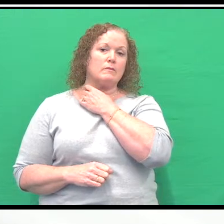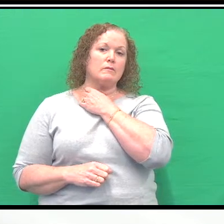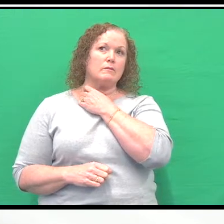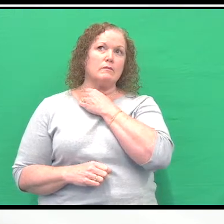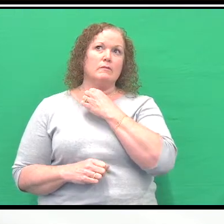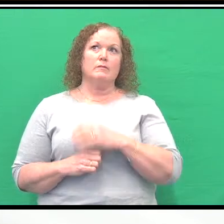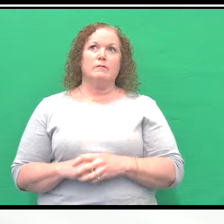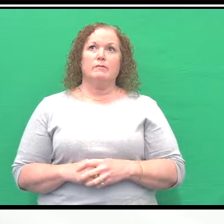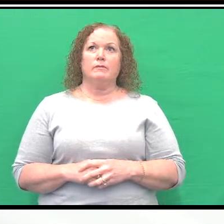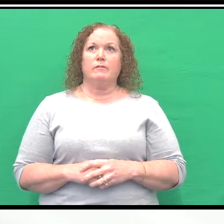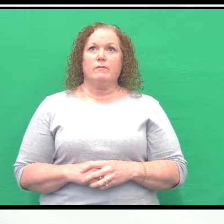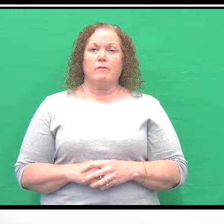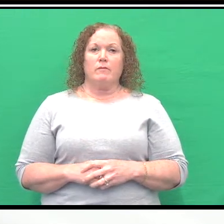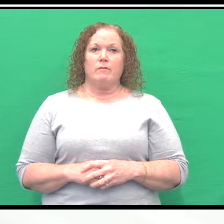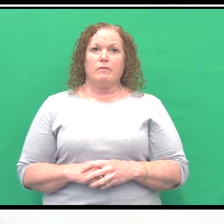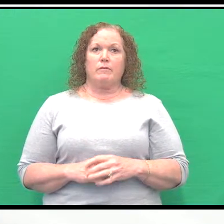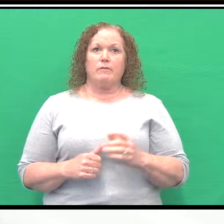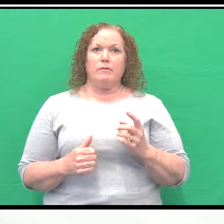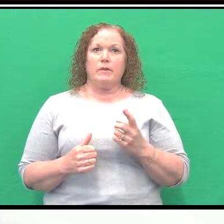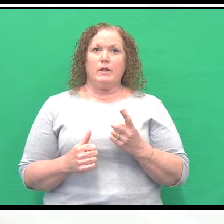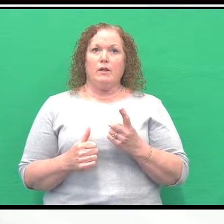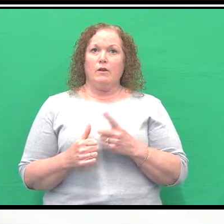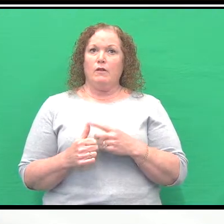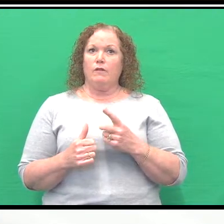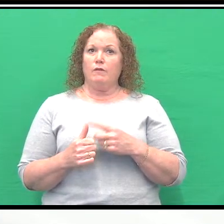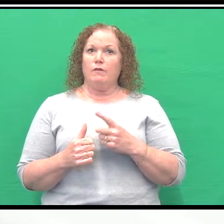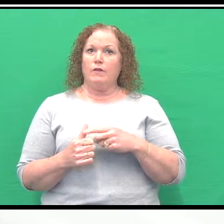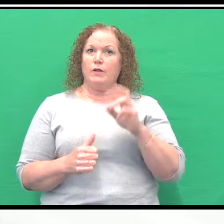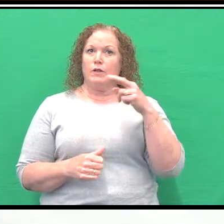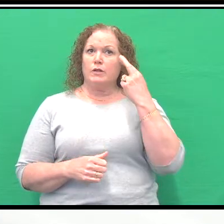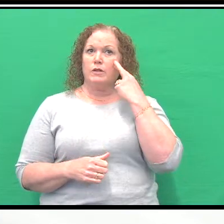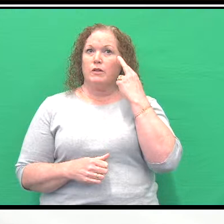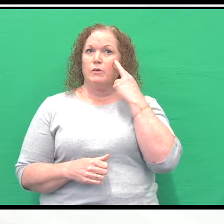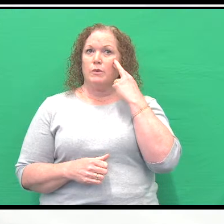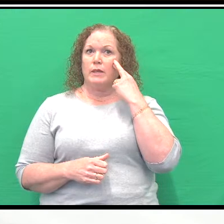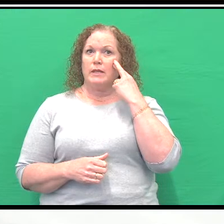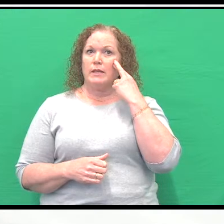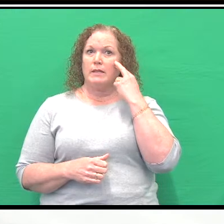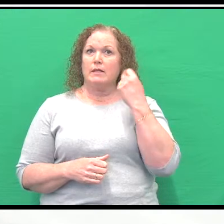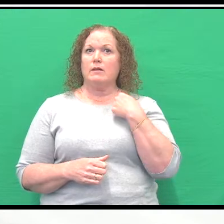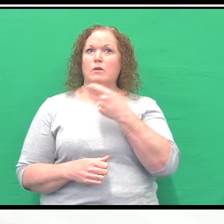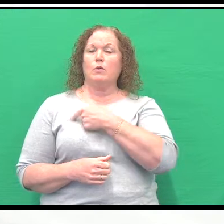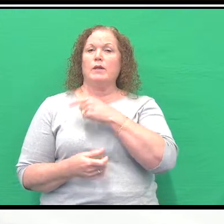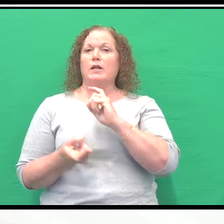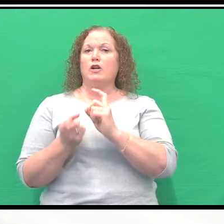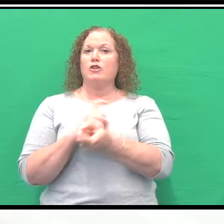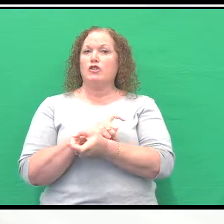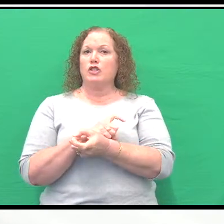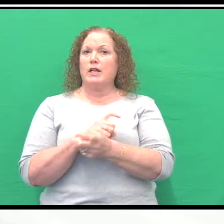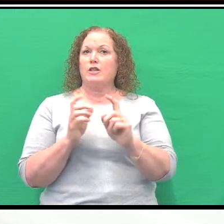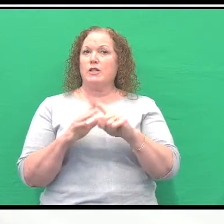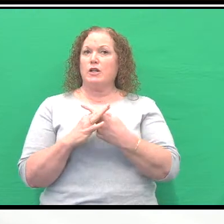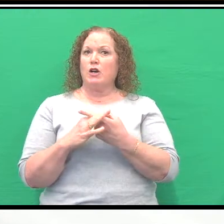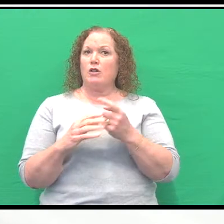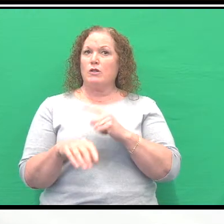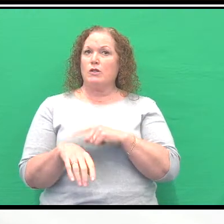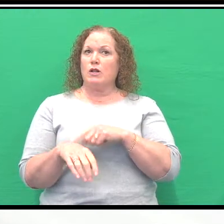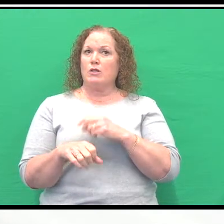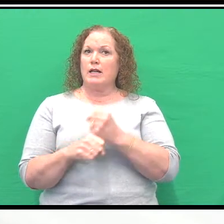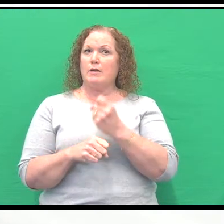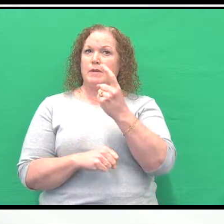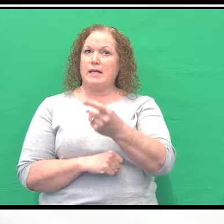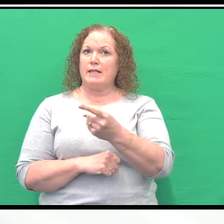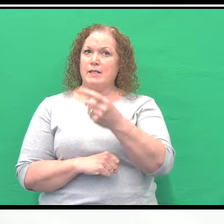First off, the reason we have to change our start times for next year is due to legislation signed by